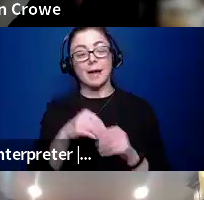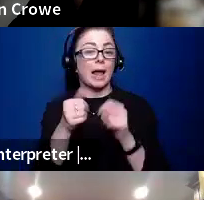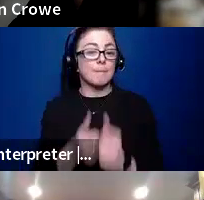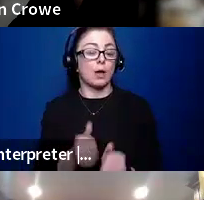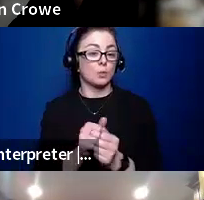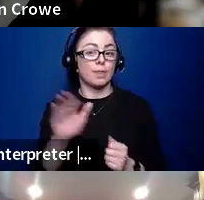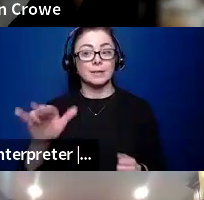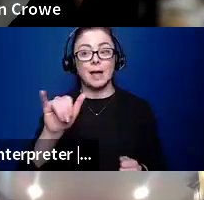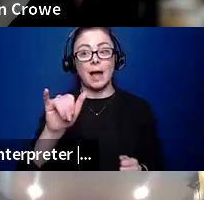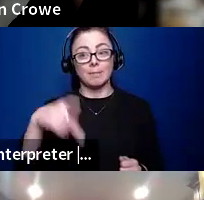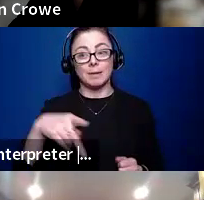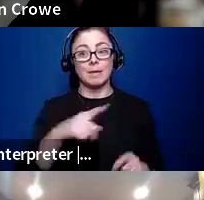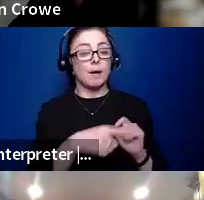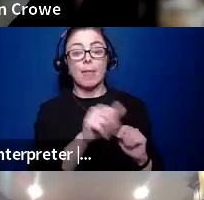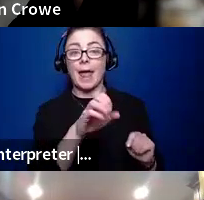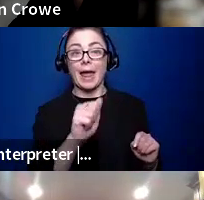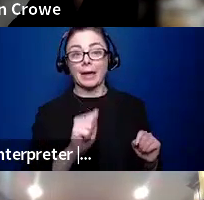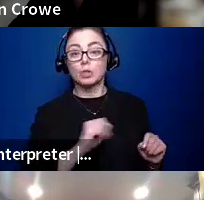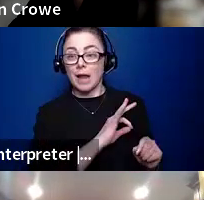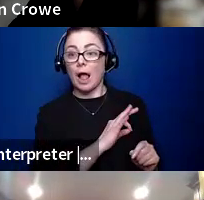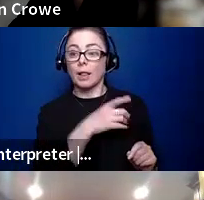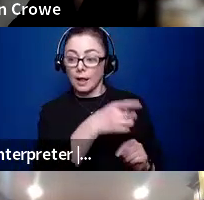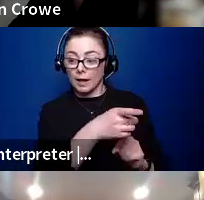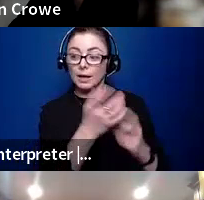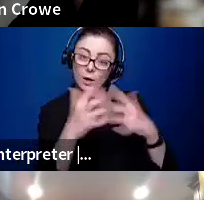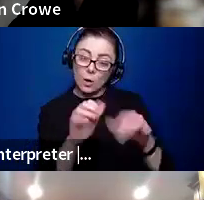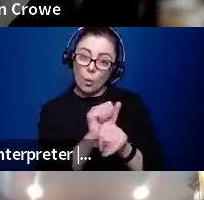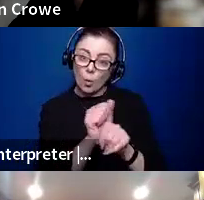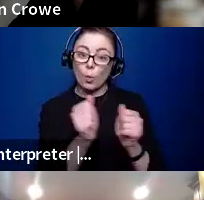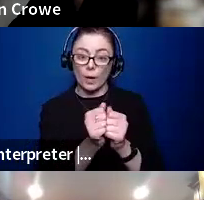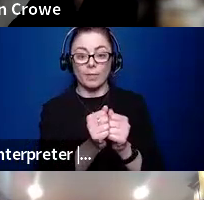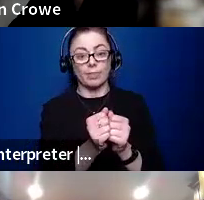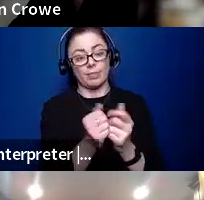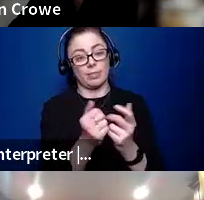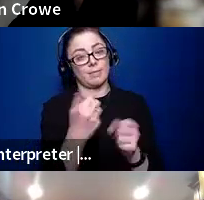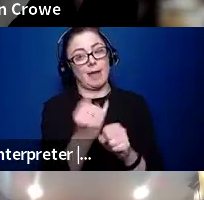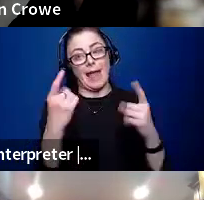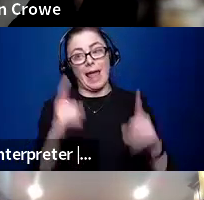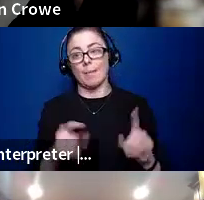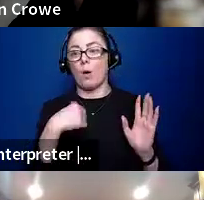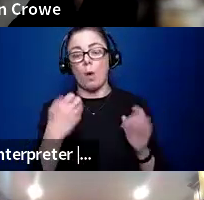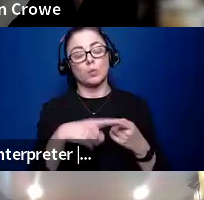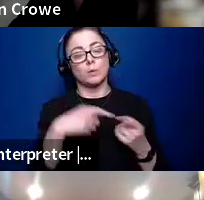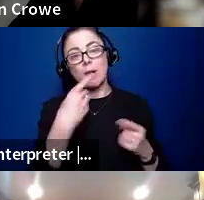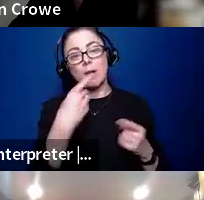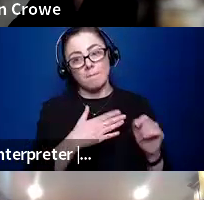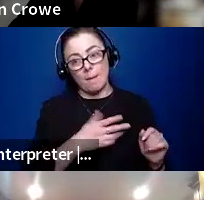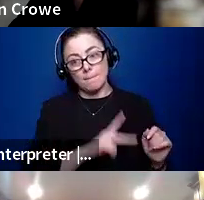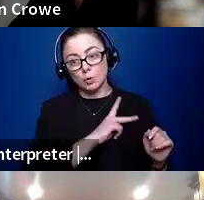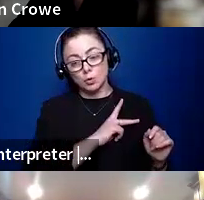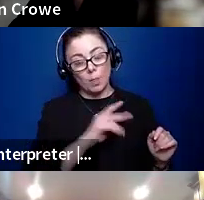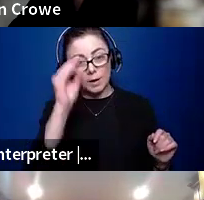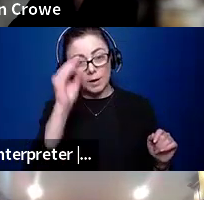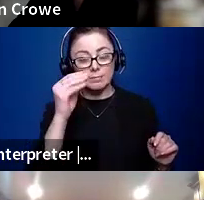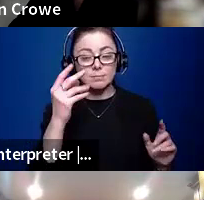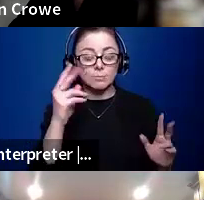was the AEA personnel that managed to work with and get everybody to the table and do that. So I just want to tell you that from a personal perspective. I